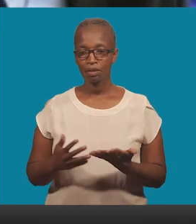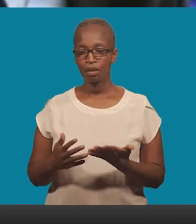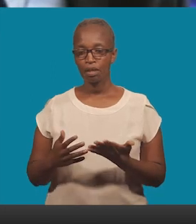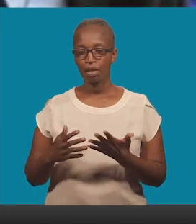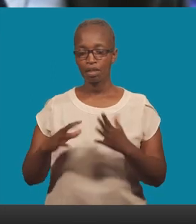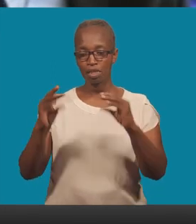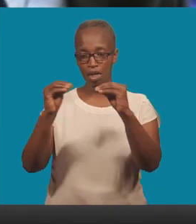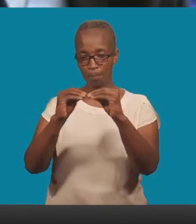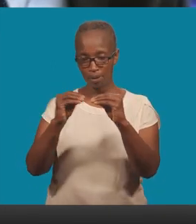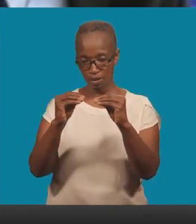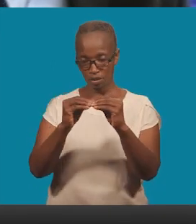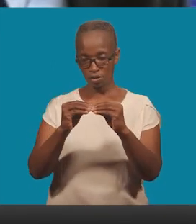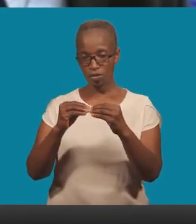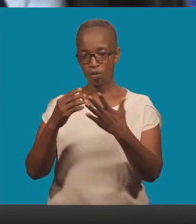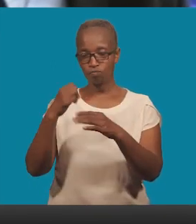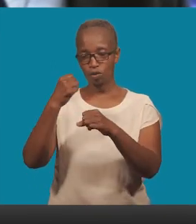foreign